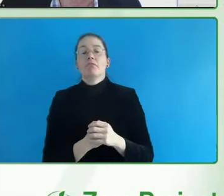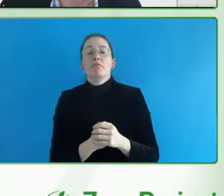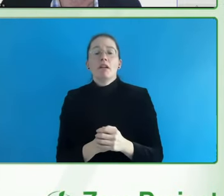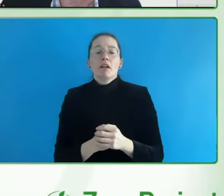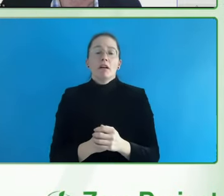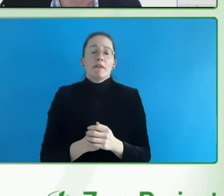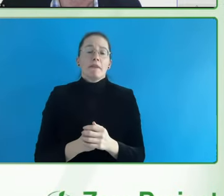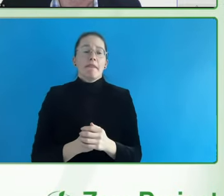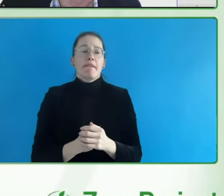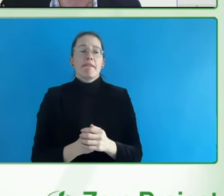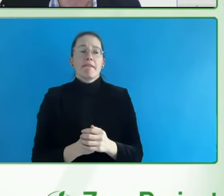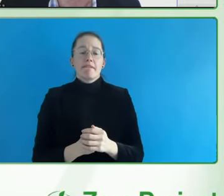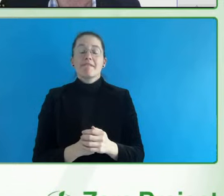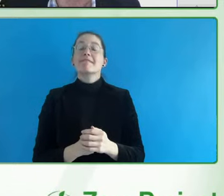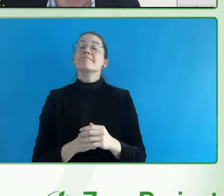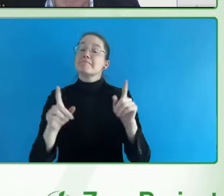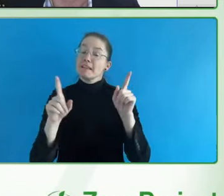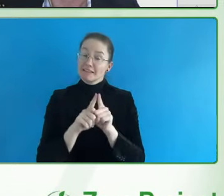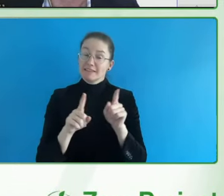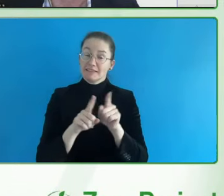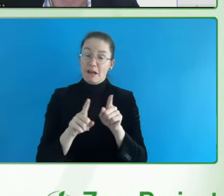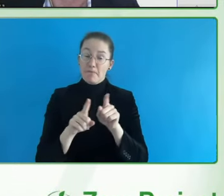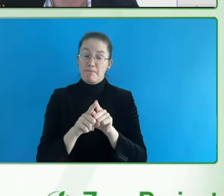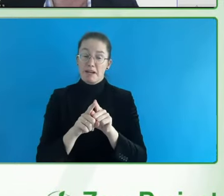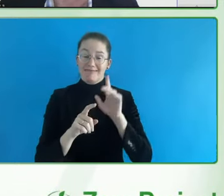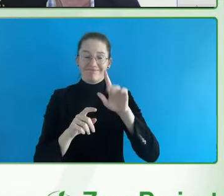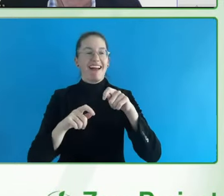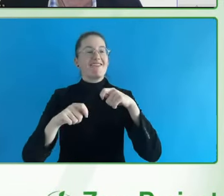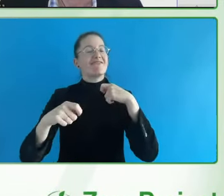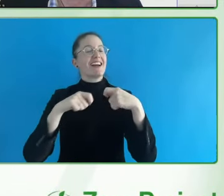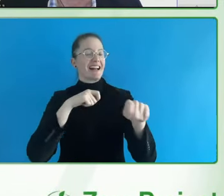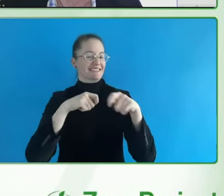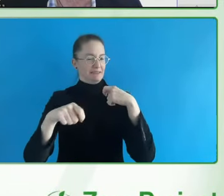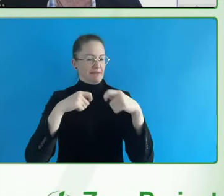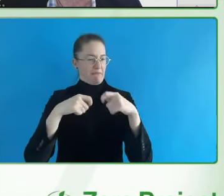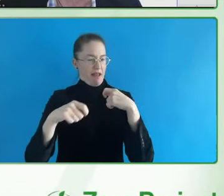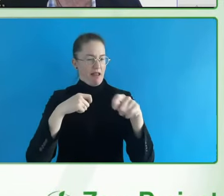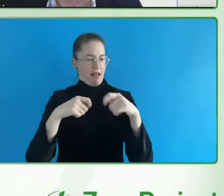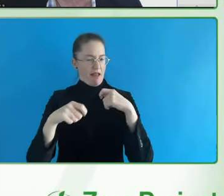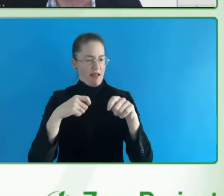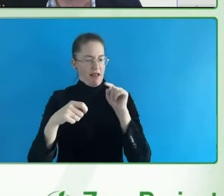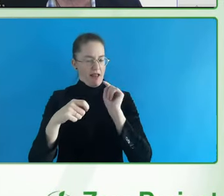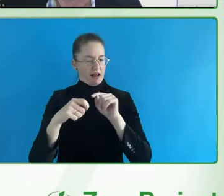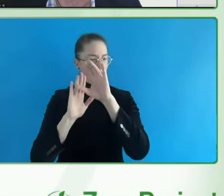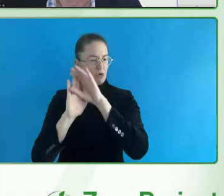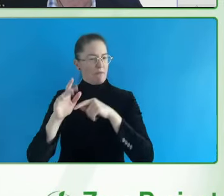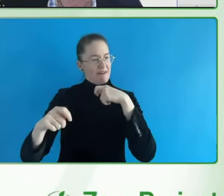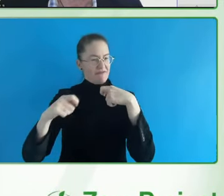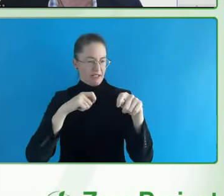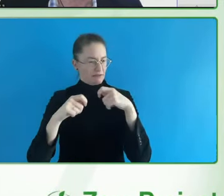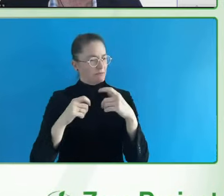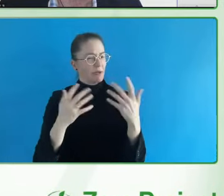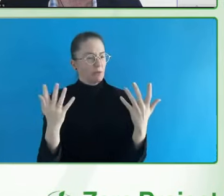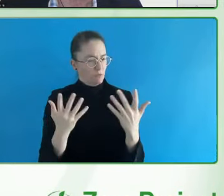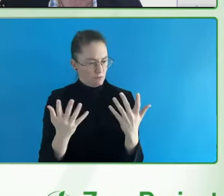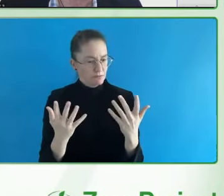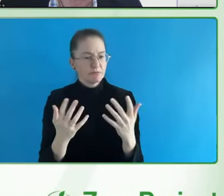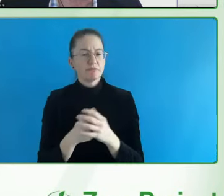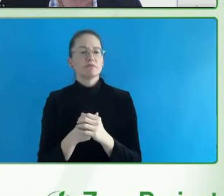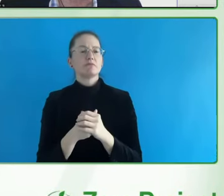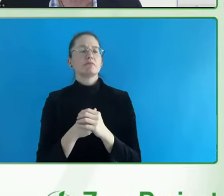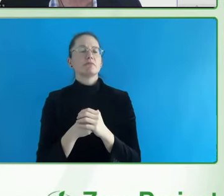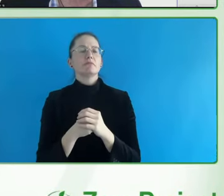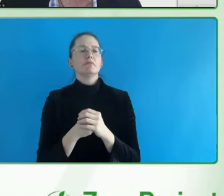of the students provides a framework in which to propose an excuse to the students